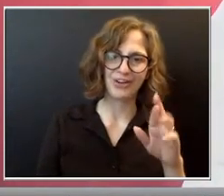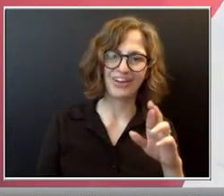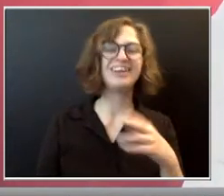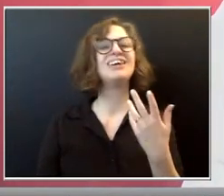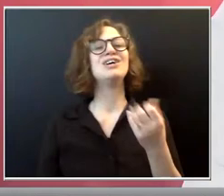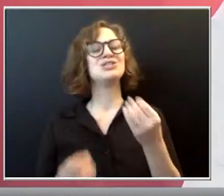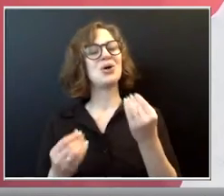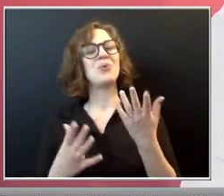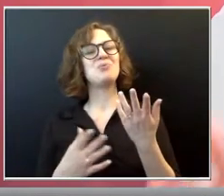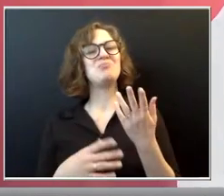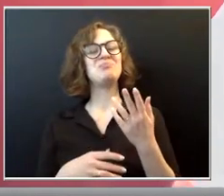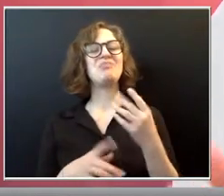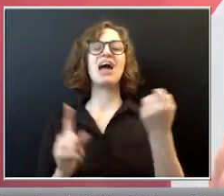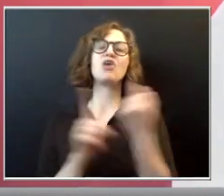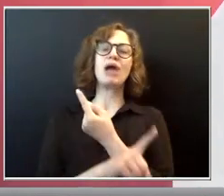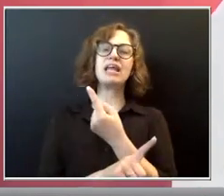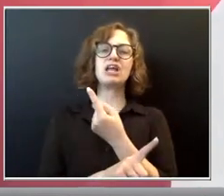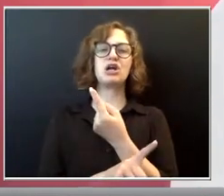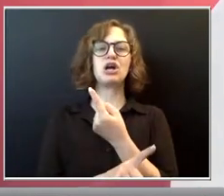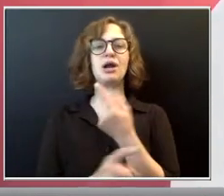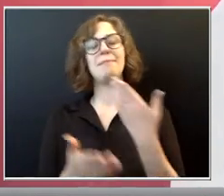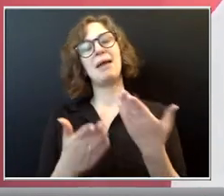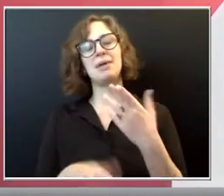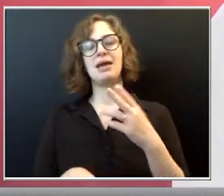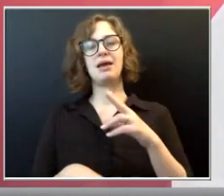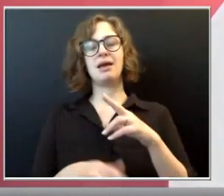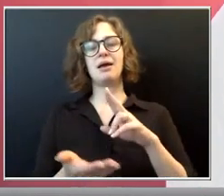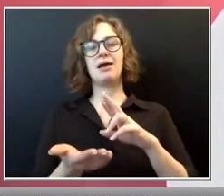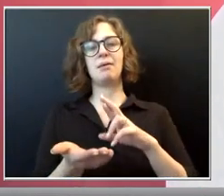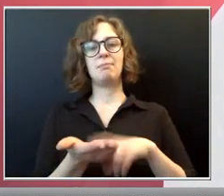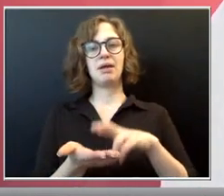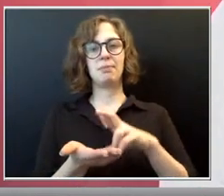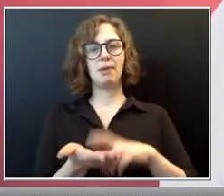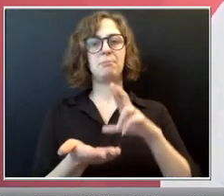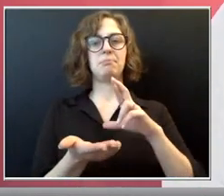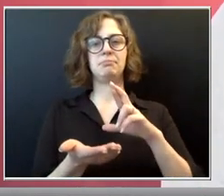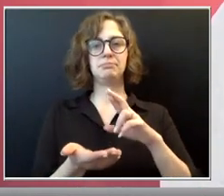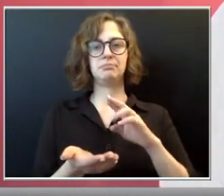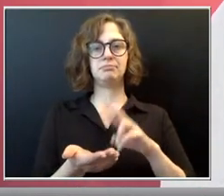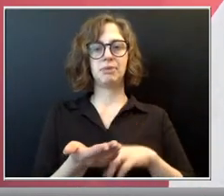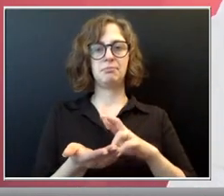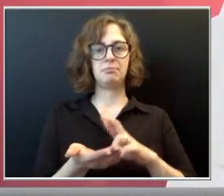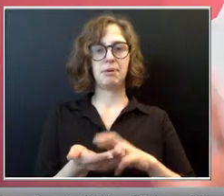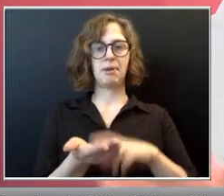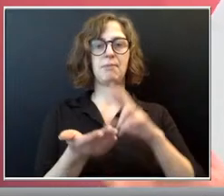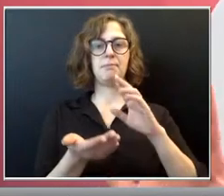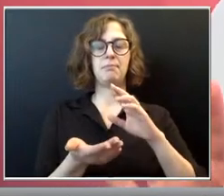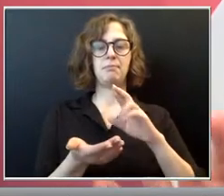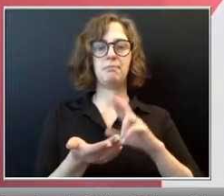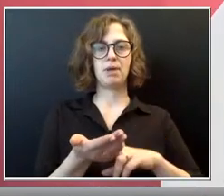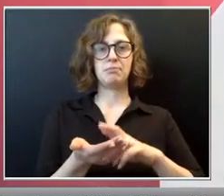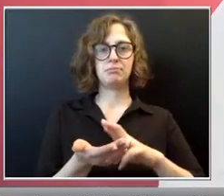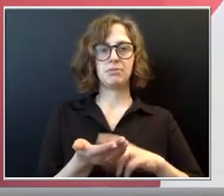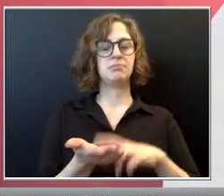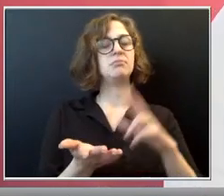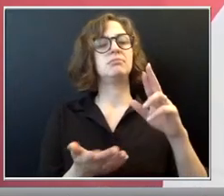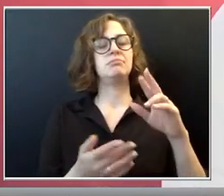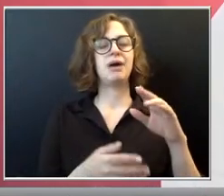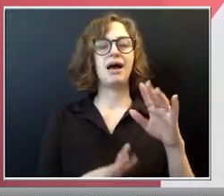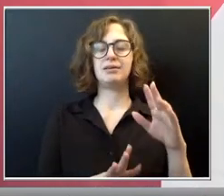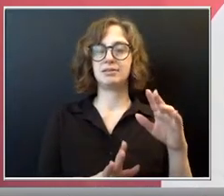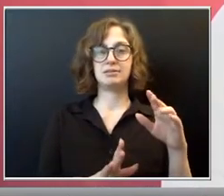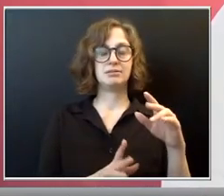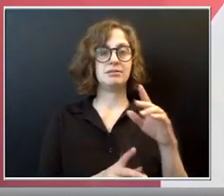be beat and then extra beat. Like love dub dub. Yes. And instead of that, it's just chaotic and random throughout. So